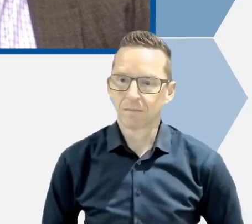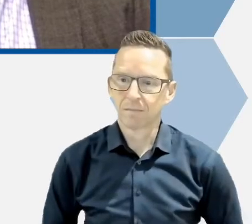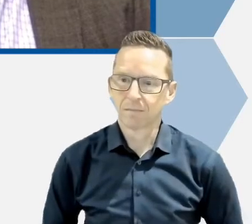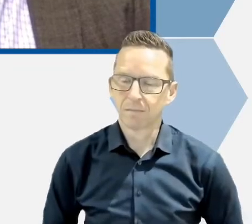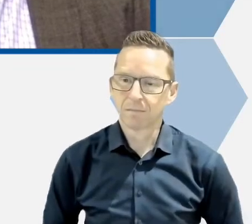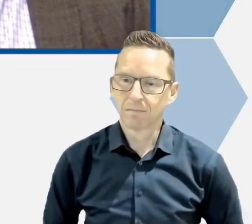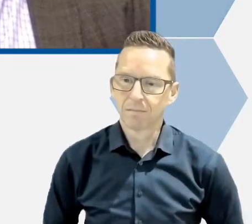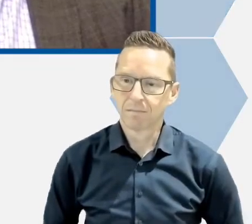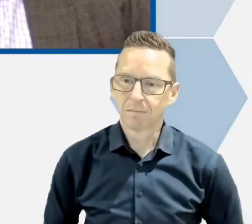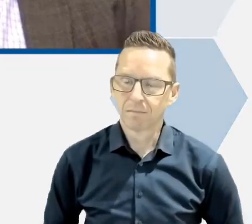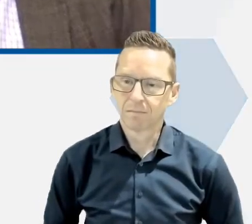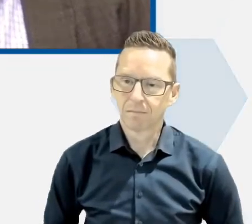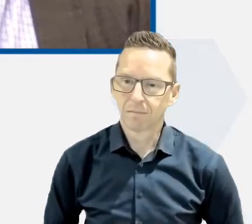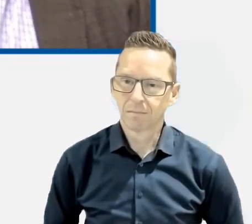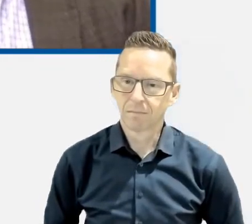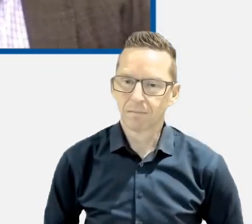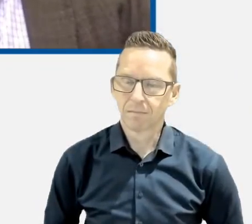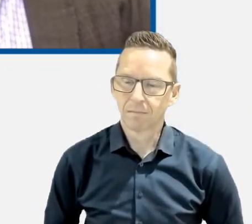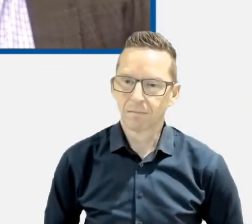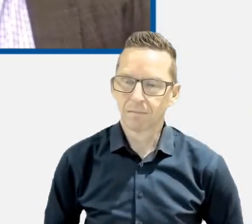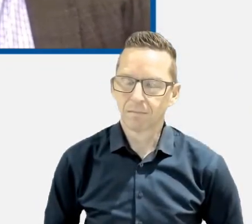Sinhle.